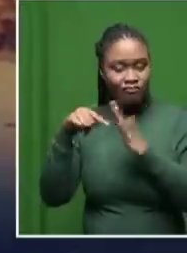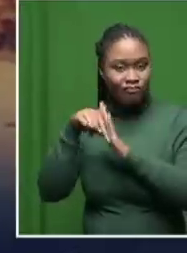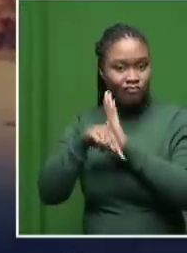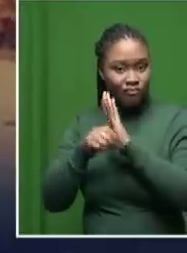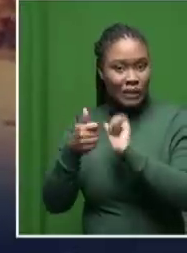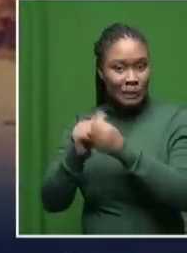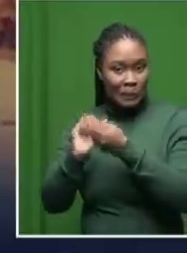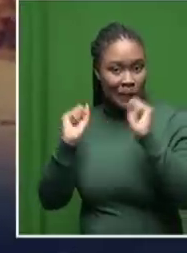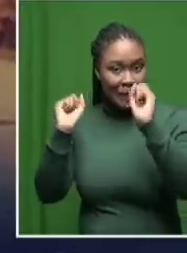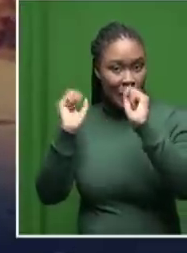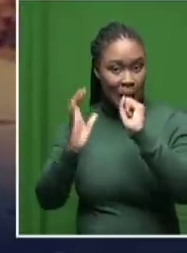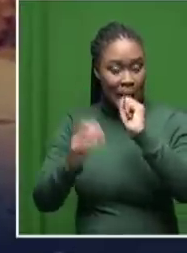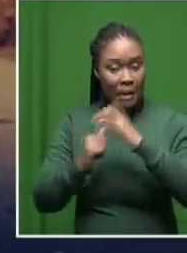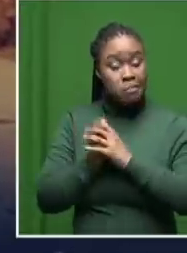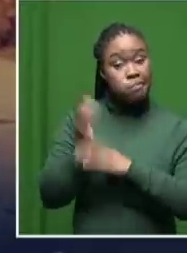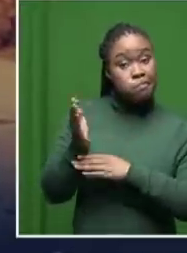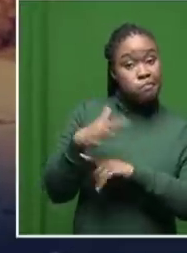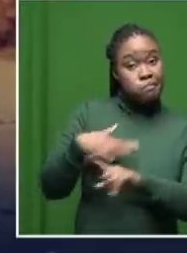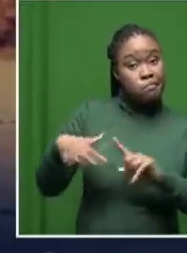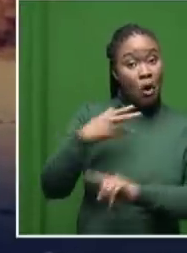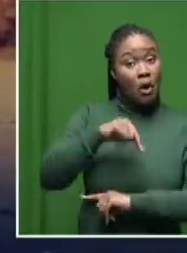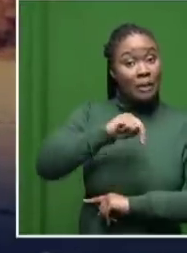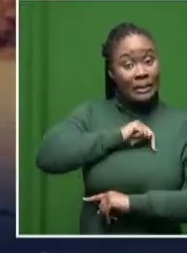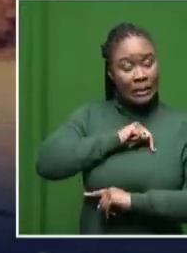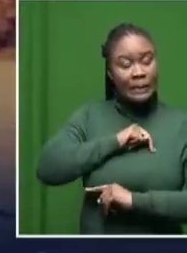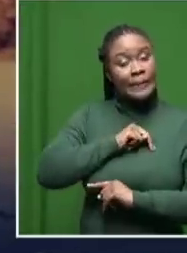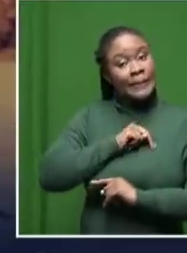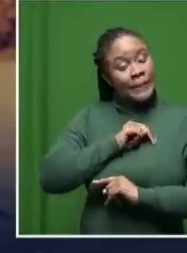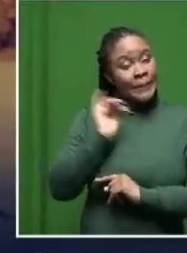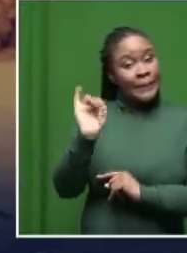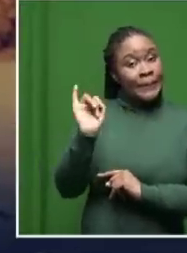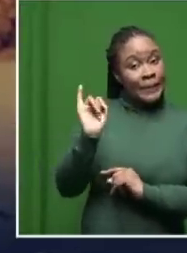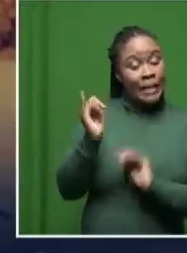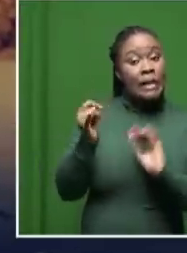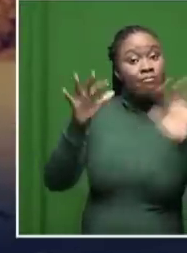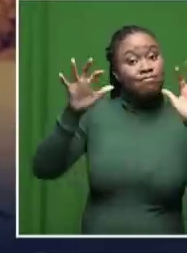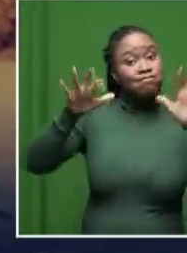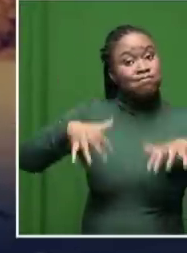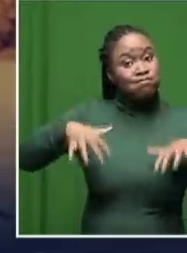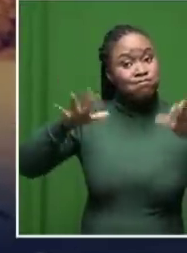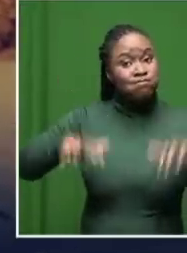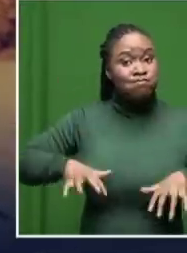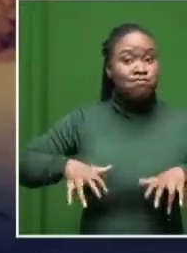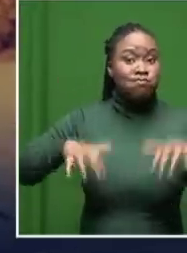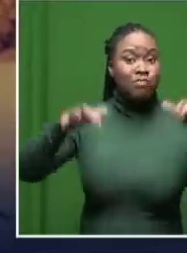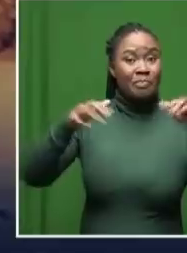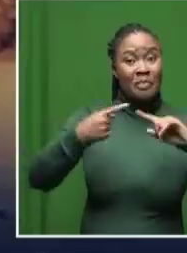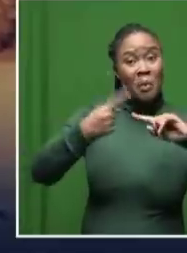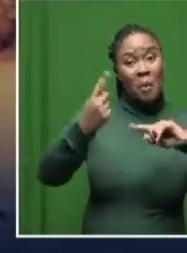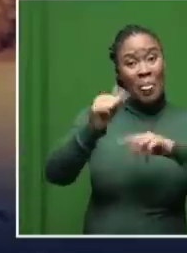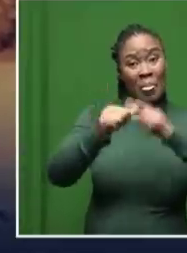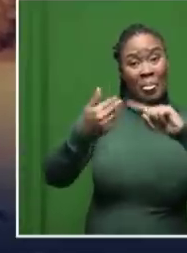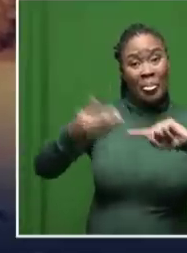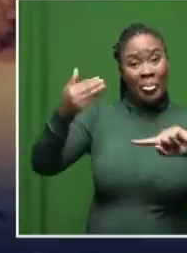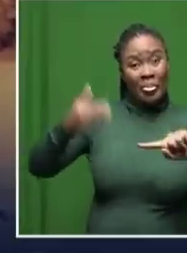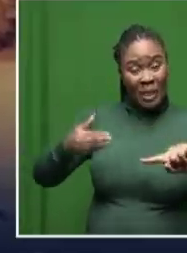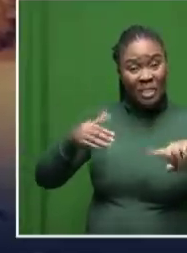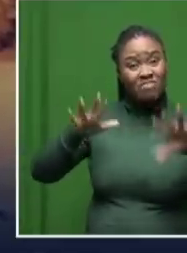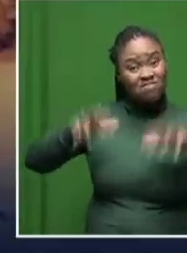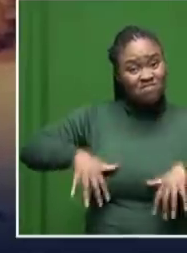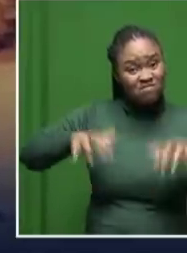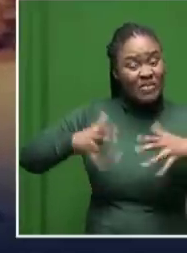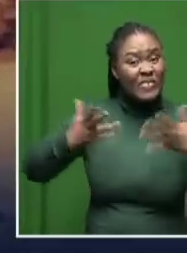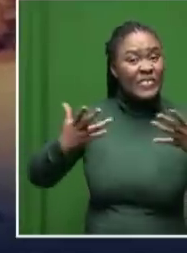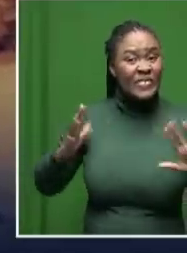KwaZulu-Natal is bracing for more floods just a month after the province was devastated by flooding that claimed the lives of over 440